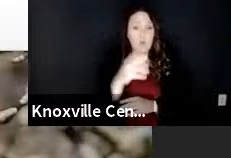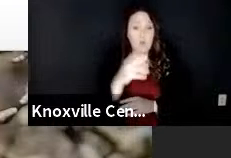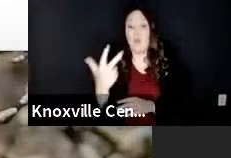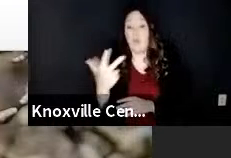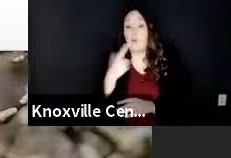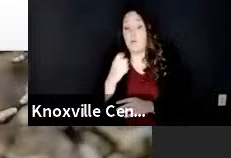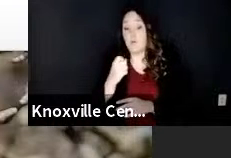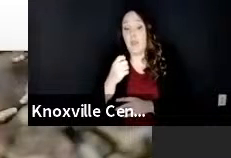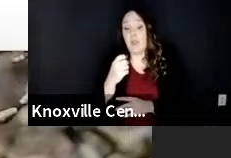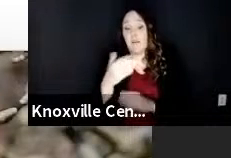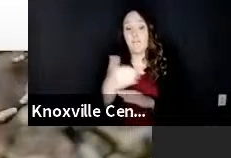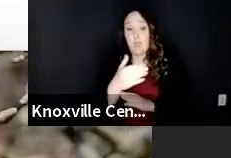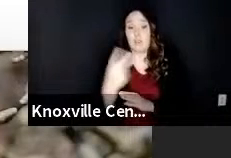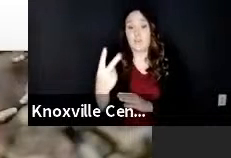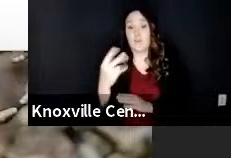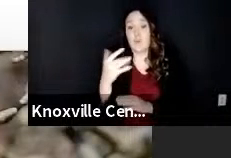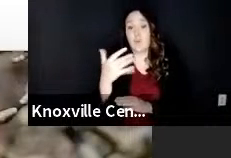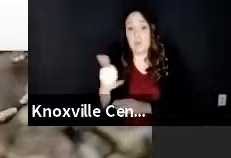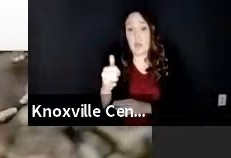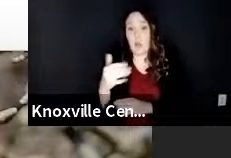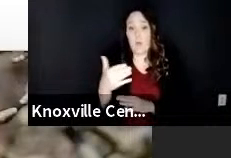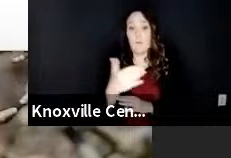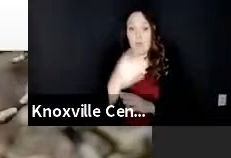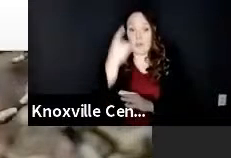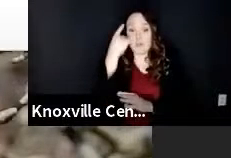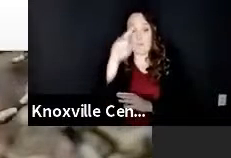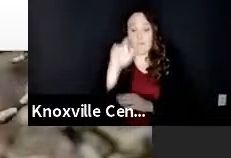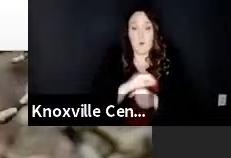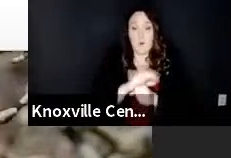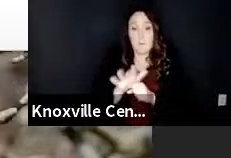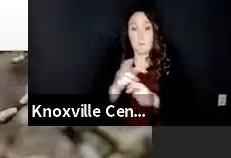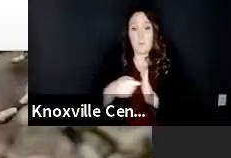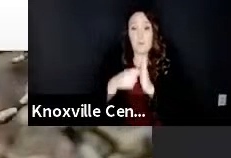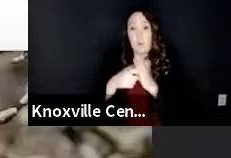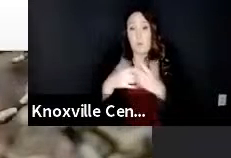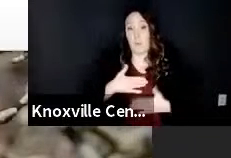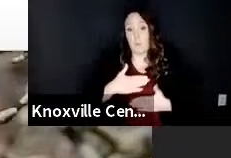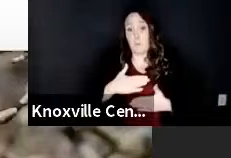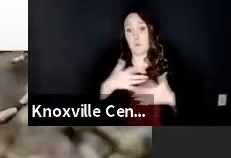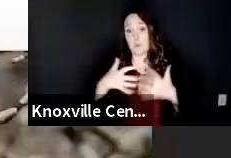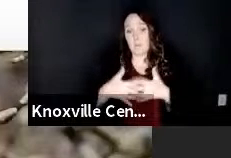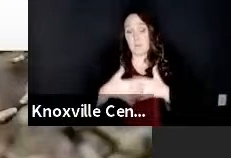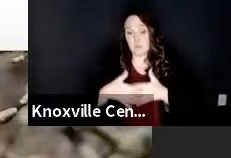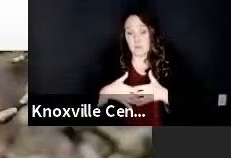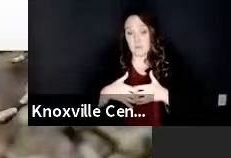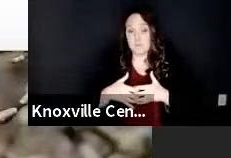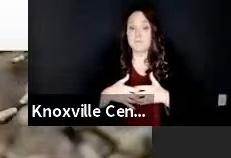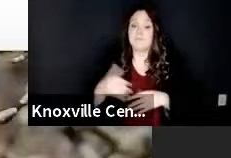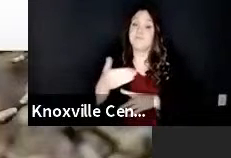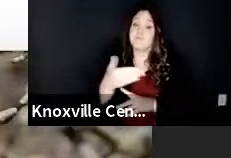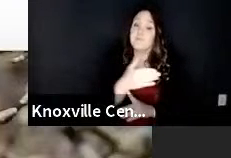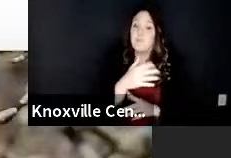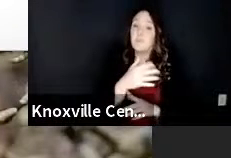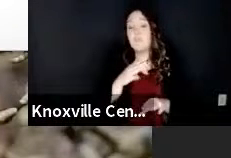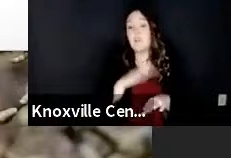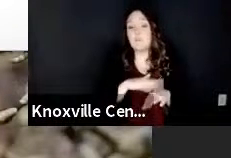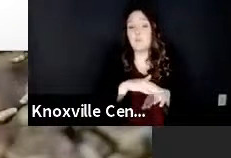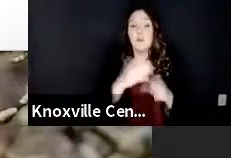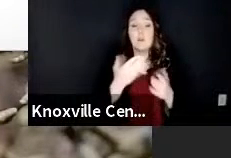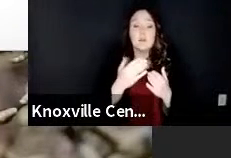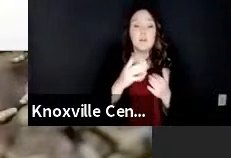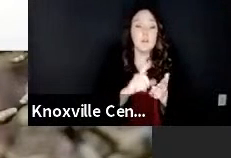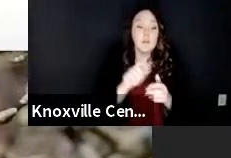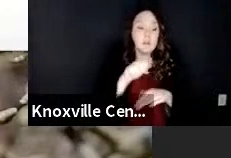and 2 yellow flags were noted for COVID patients requiring a ventilator. The flags are based on our published metrics that